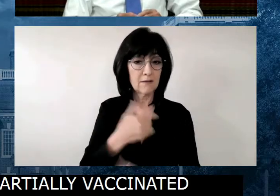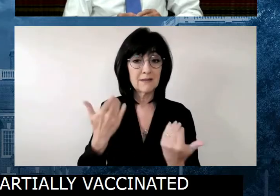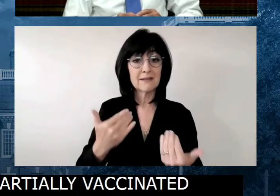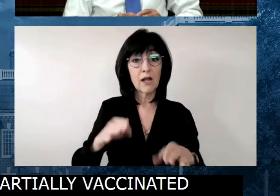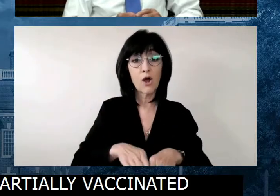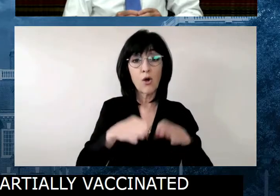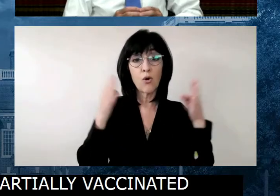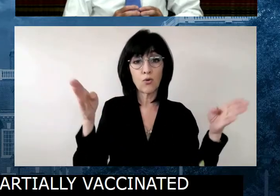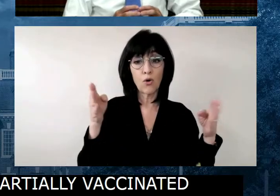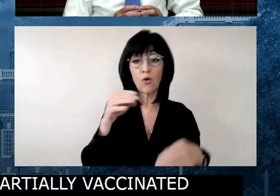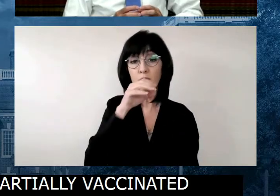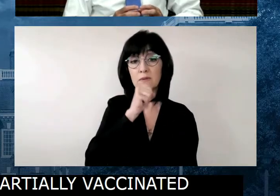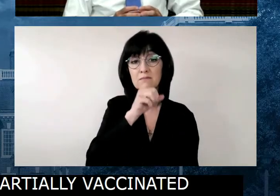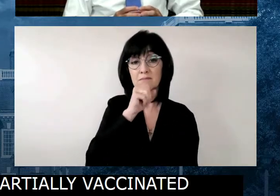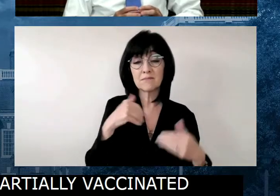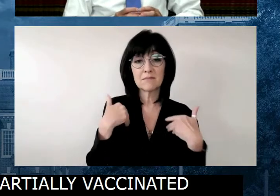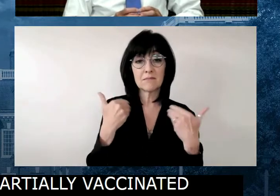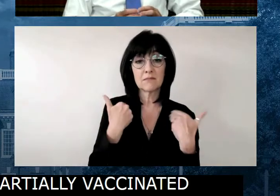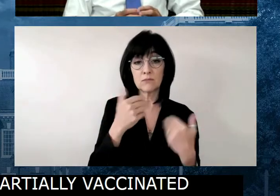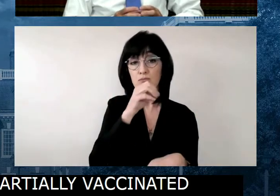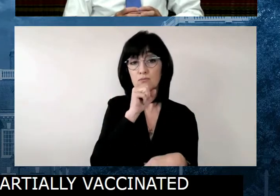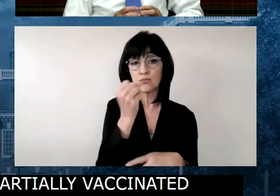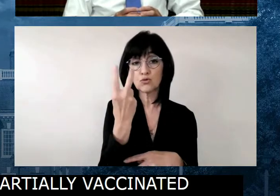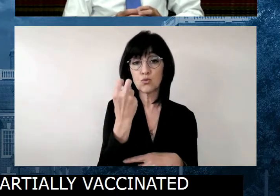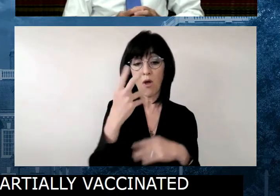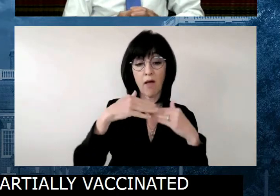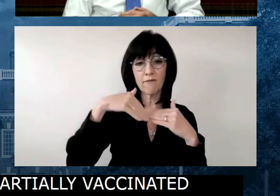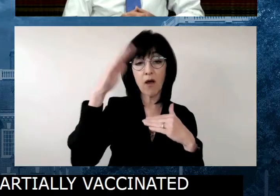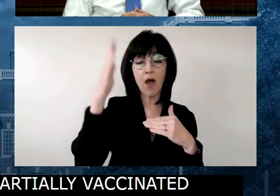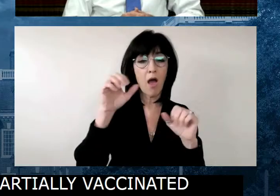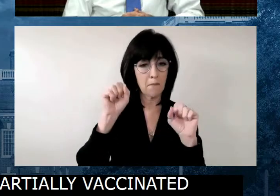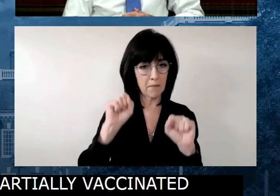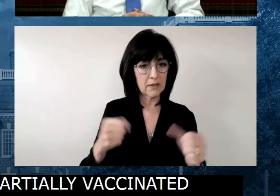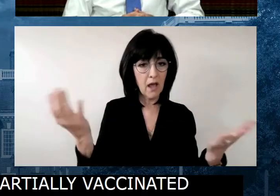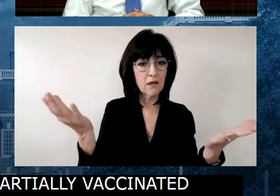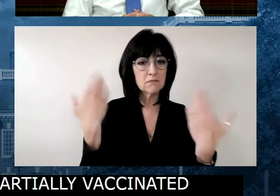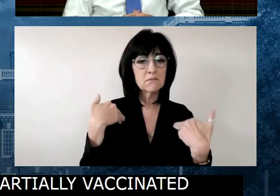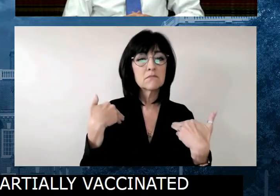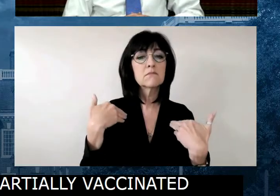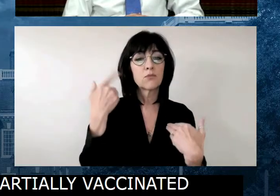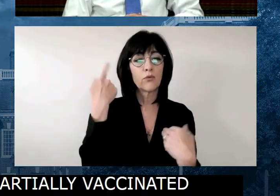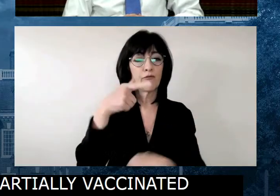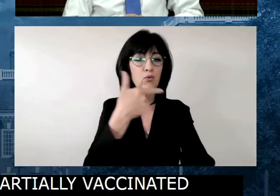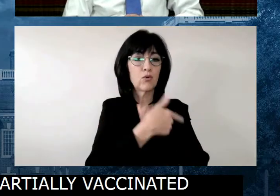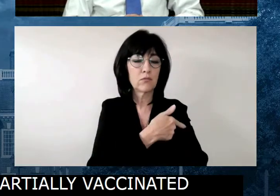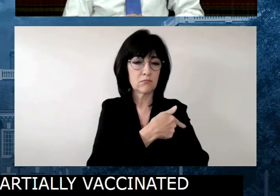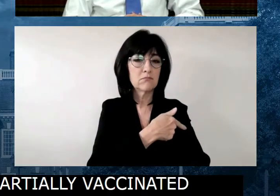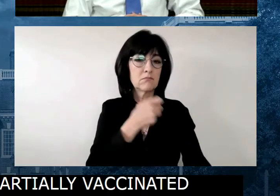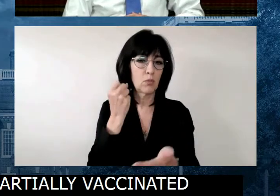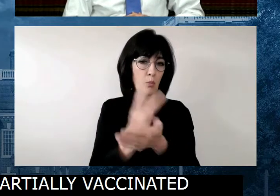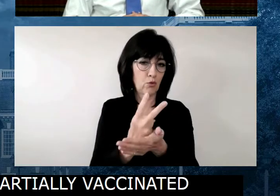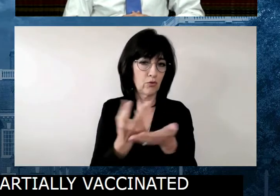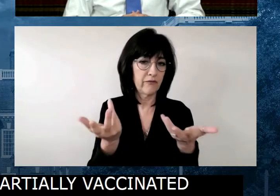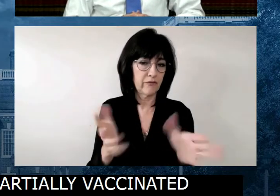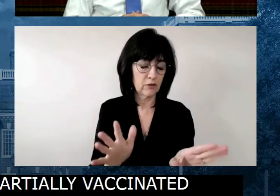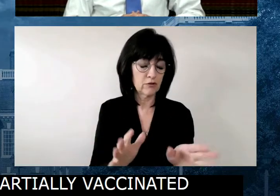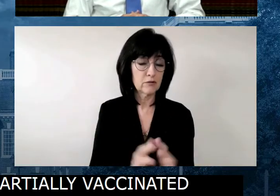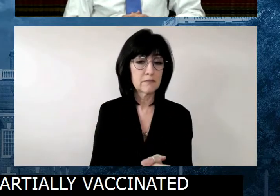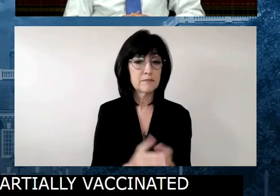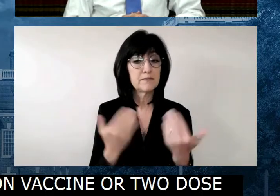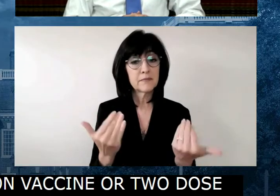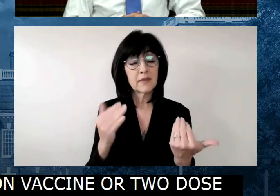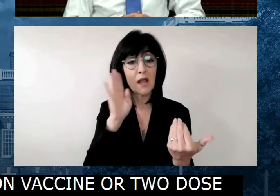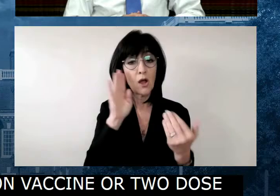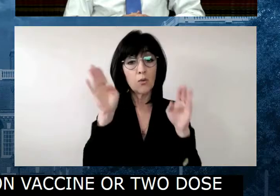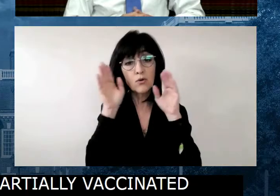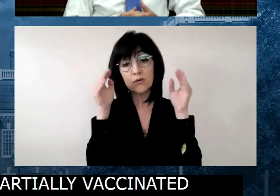got calculations of the vaccination rates for those. So let's take a look at the data. Just in terms